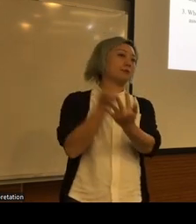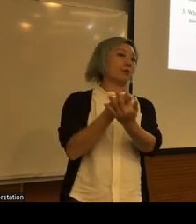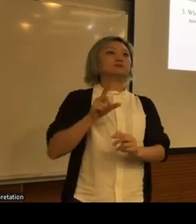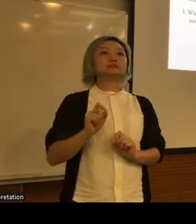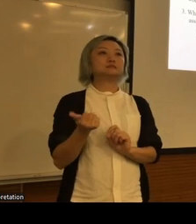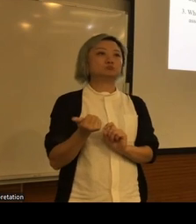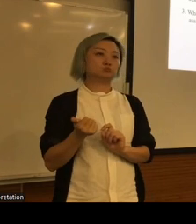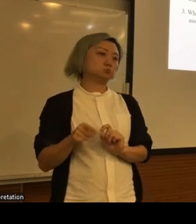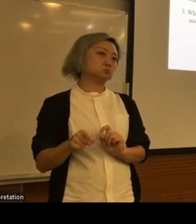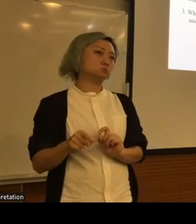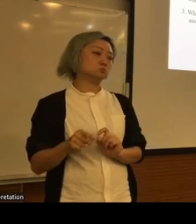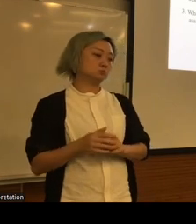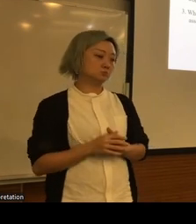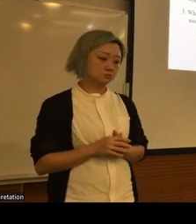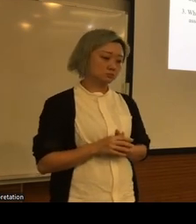means.